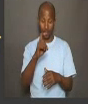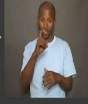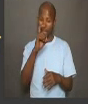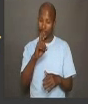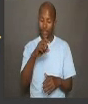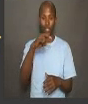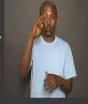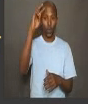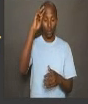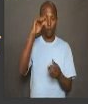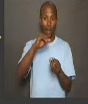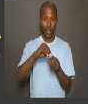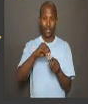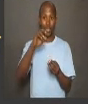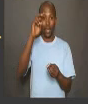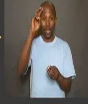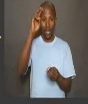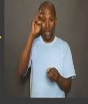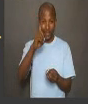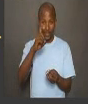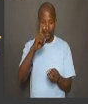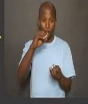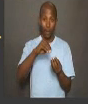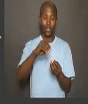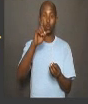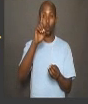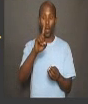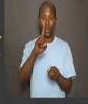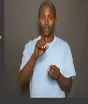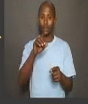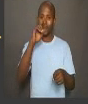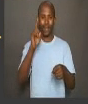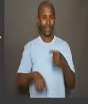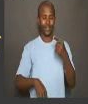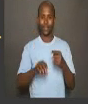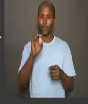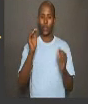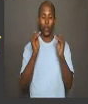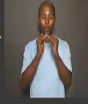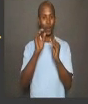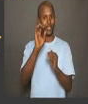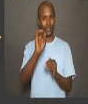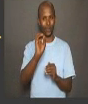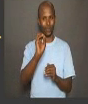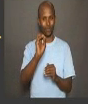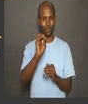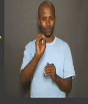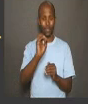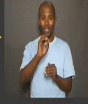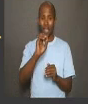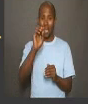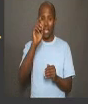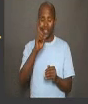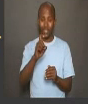squared plus x plus 1 cannot equal 0. X